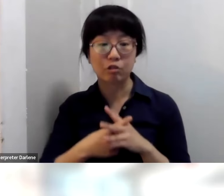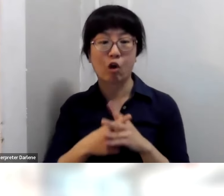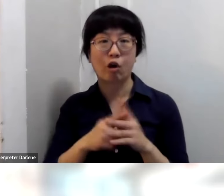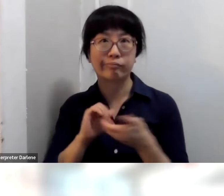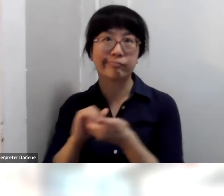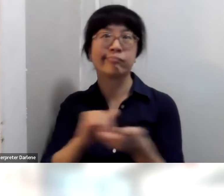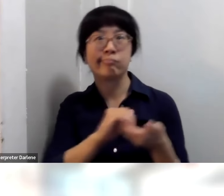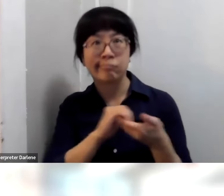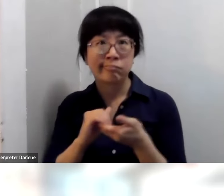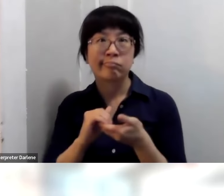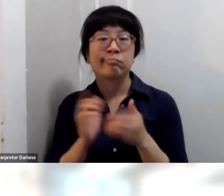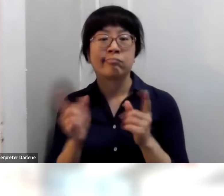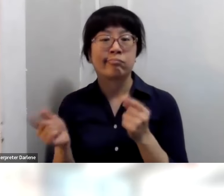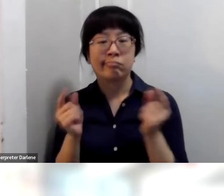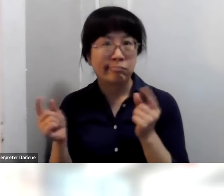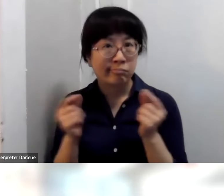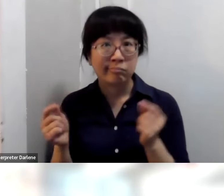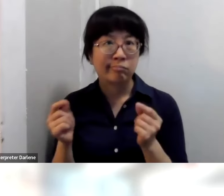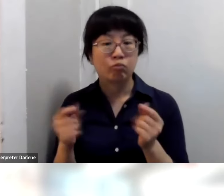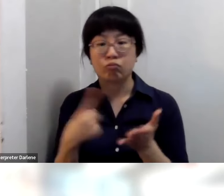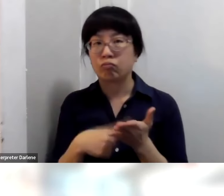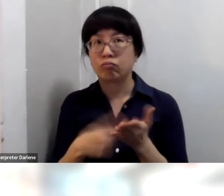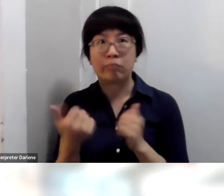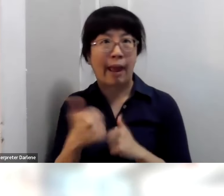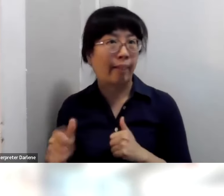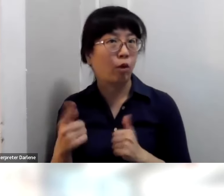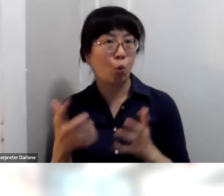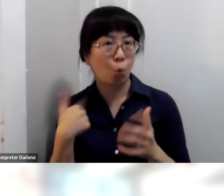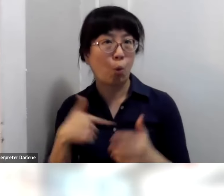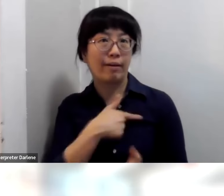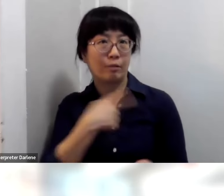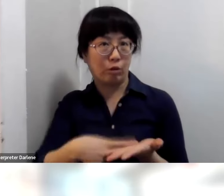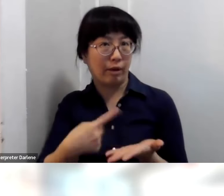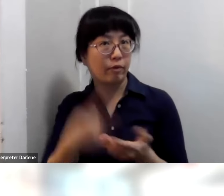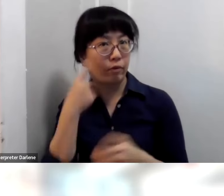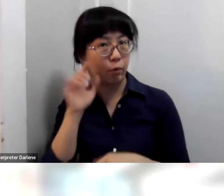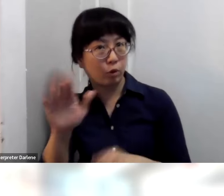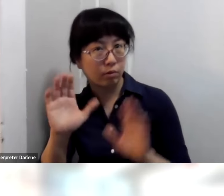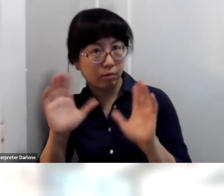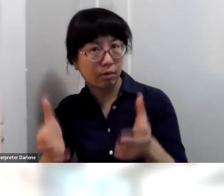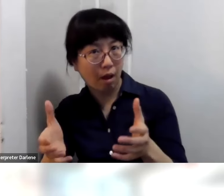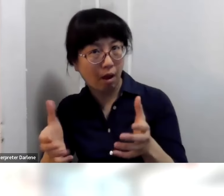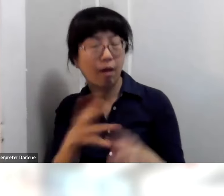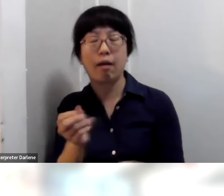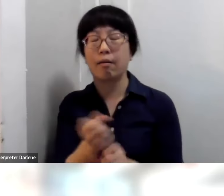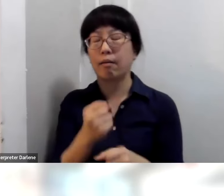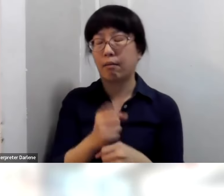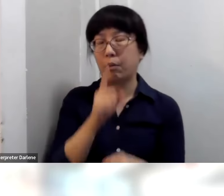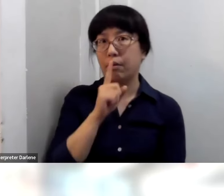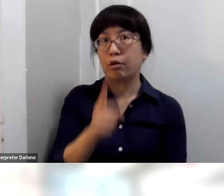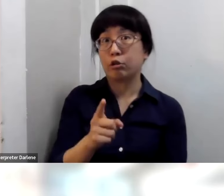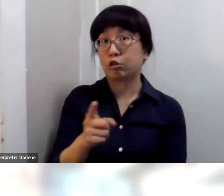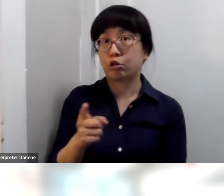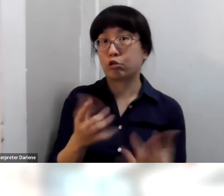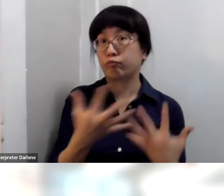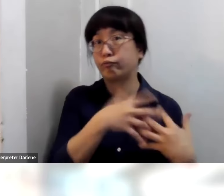collaboratively so we can address anything that you want us to cover in your class, and make sure that it all flows